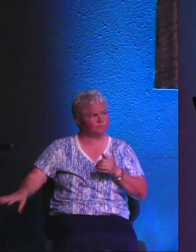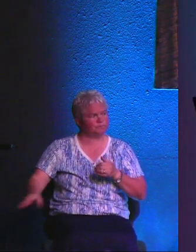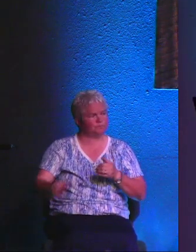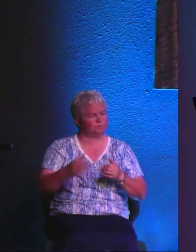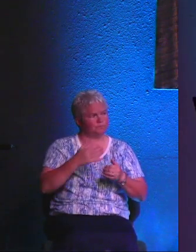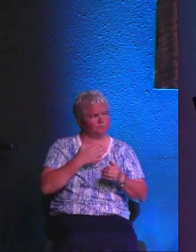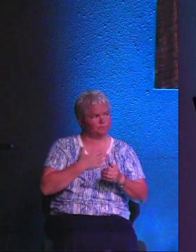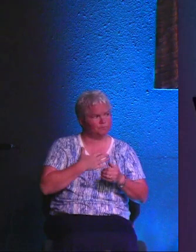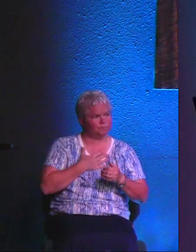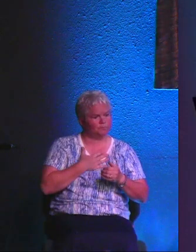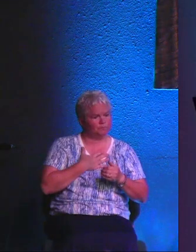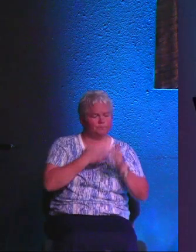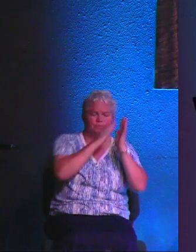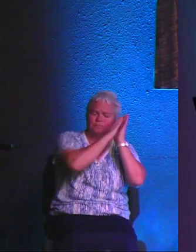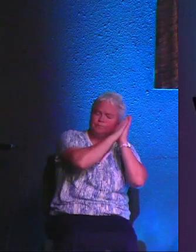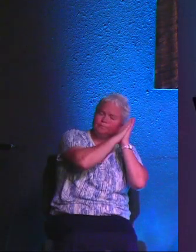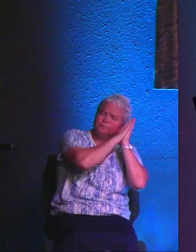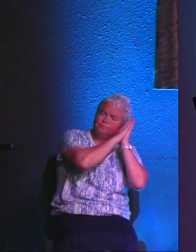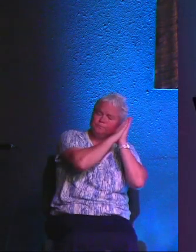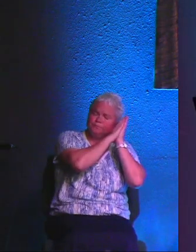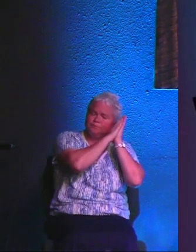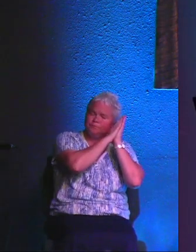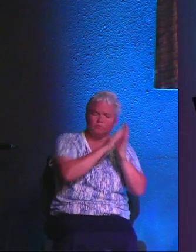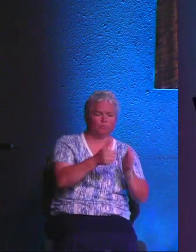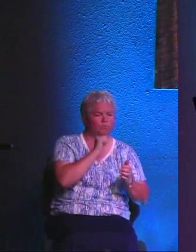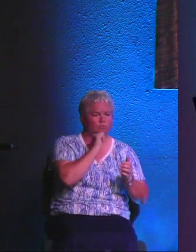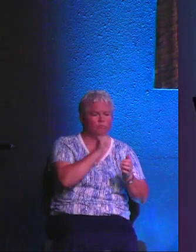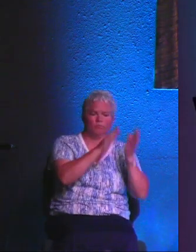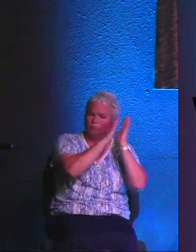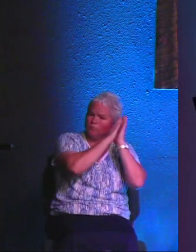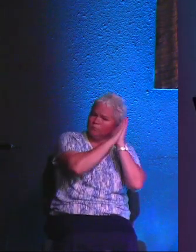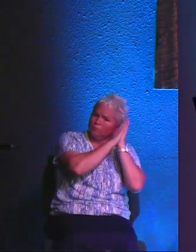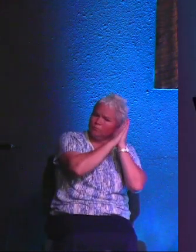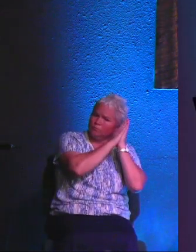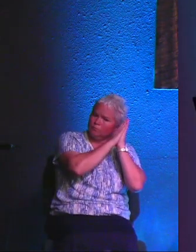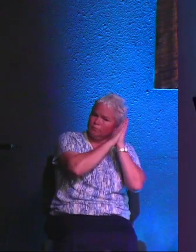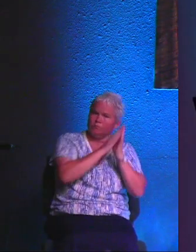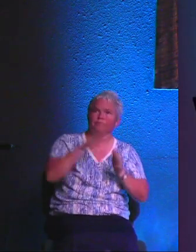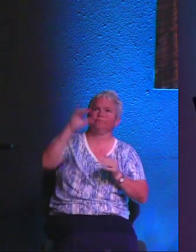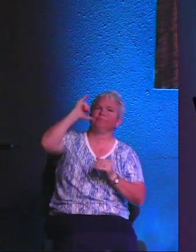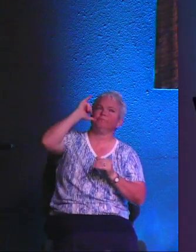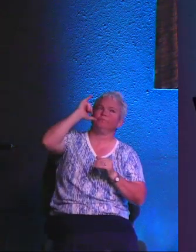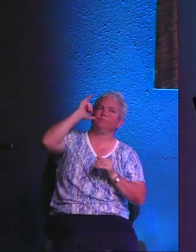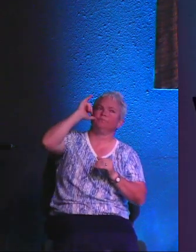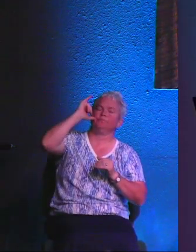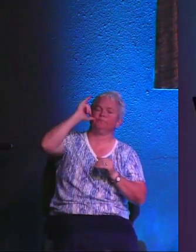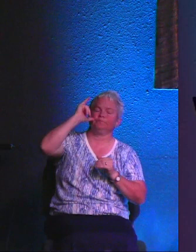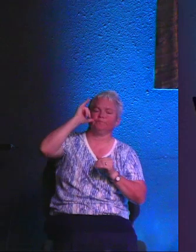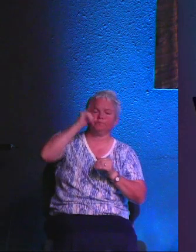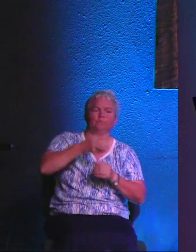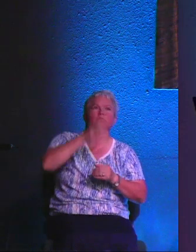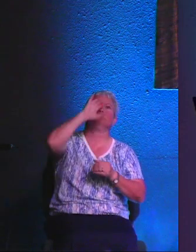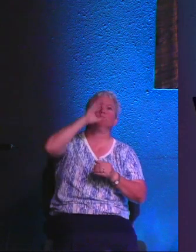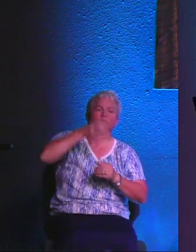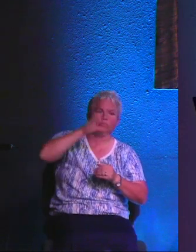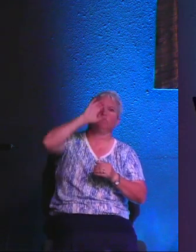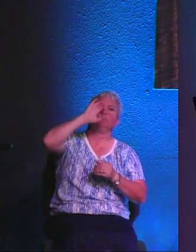My coping skill was to sleep, and when I couldn't sleep any longer, I would use drugs or